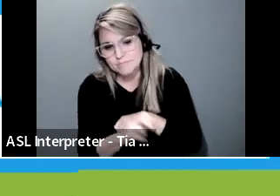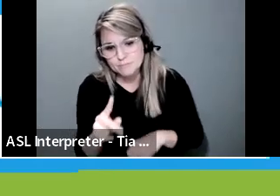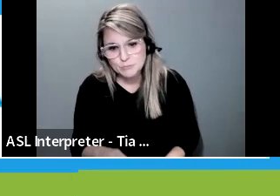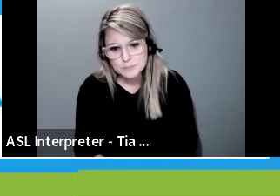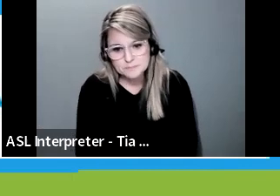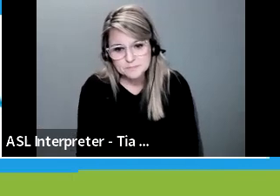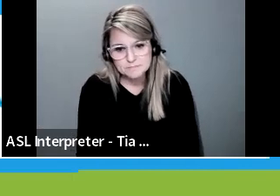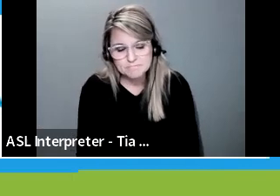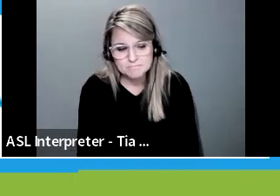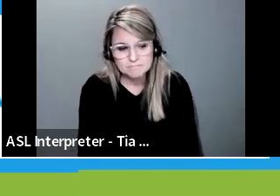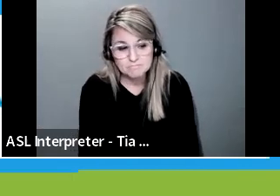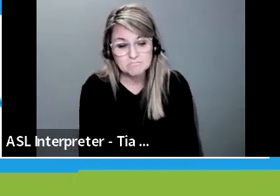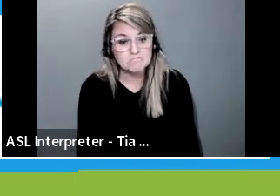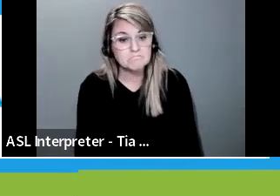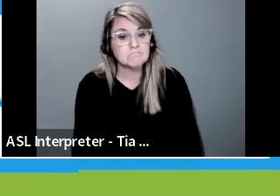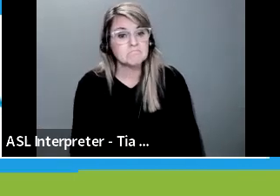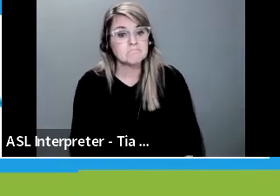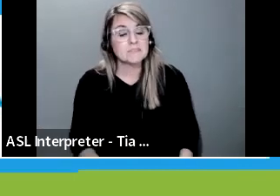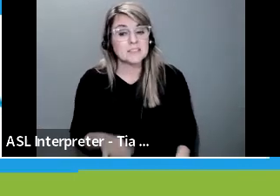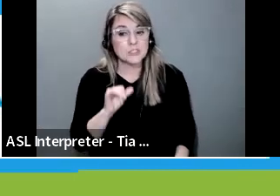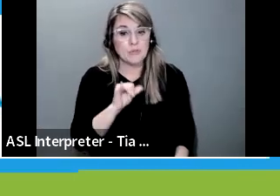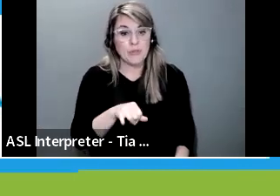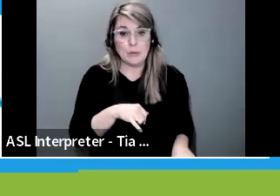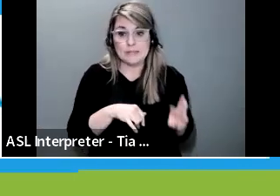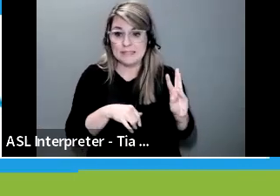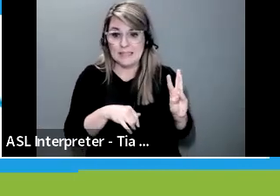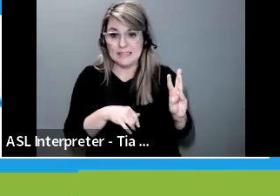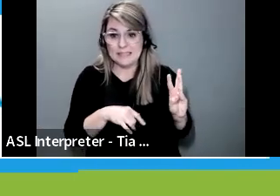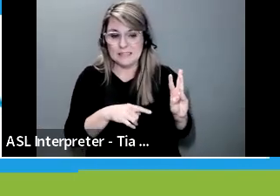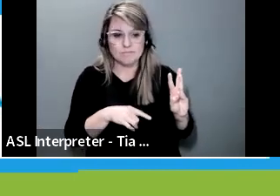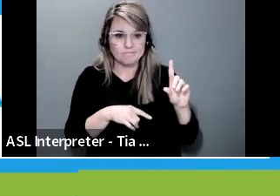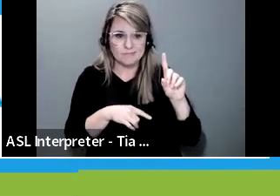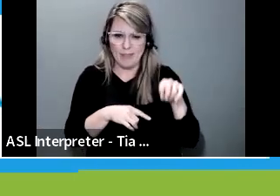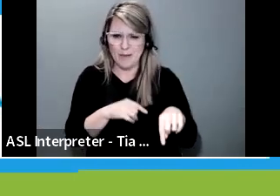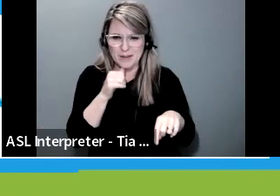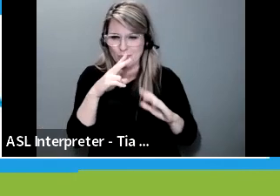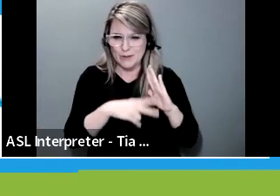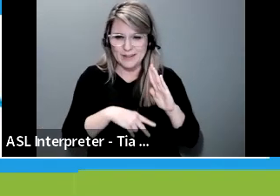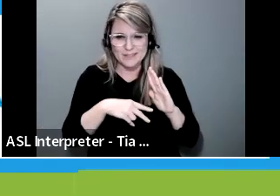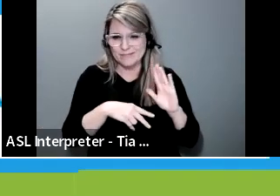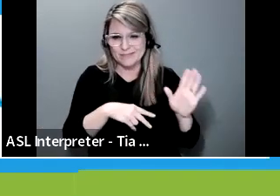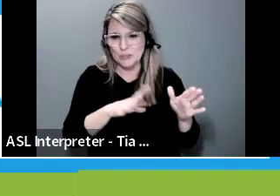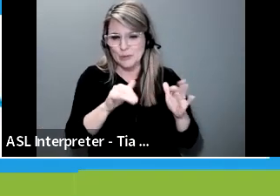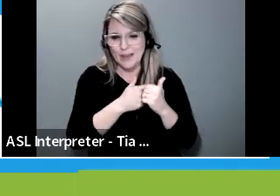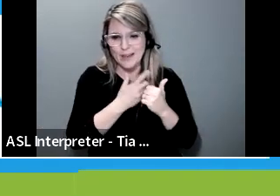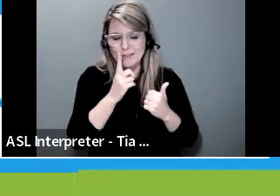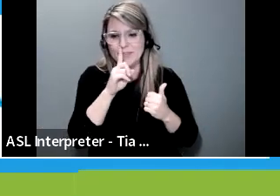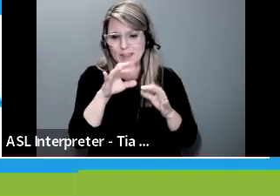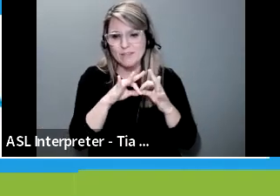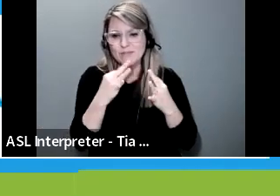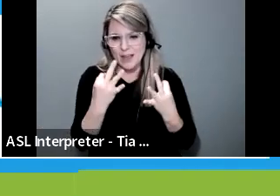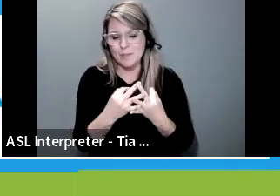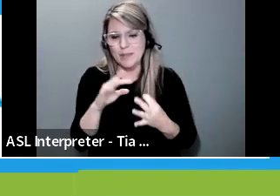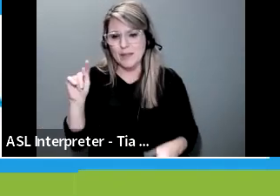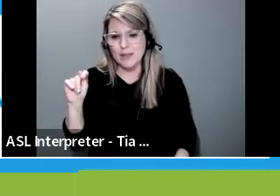All right, so those 6 premises, I'm not going to read these definitions. You will actually get the Family Thrive